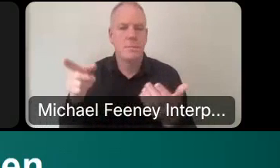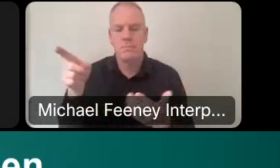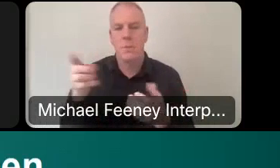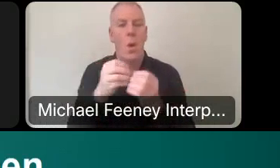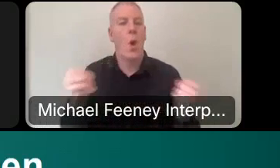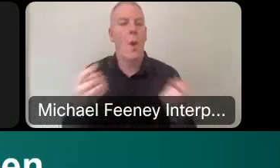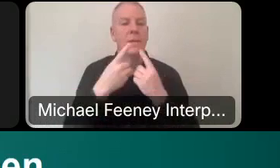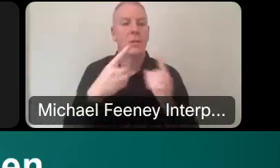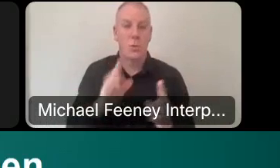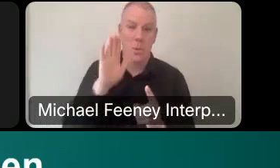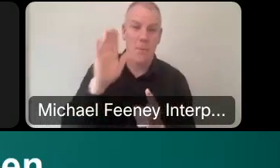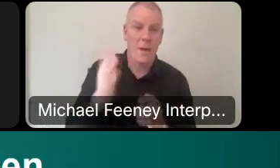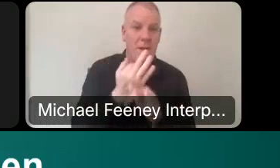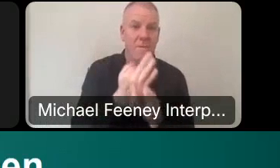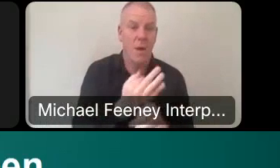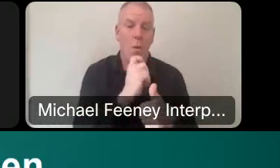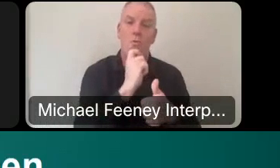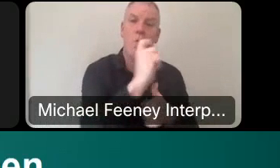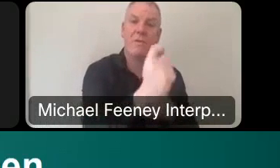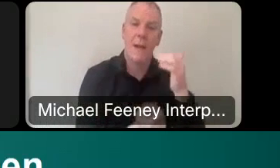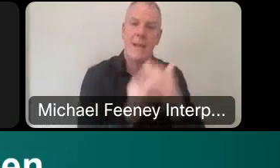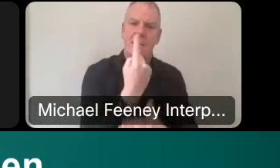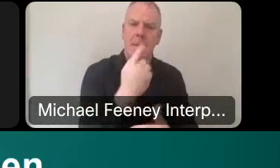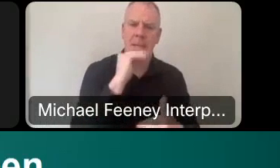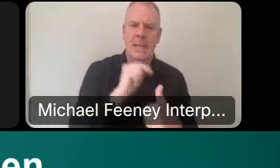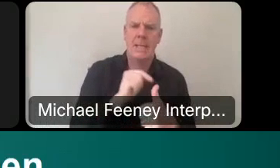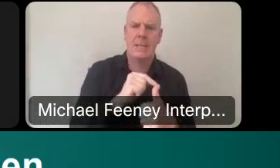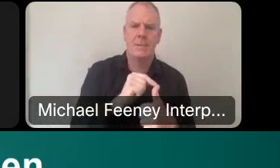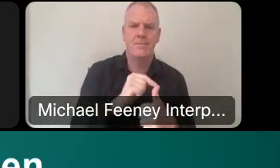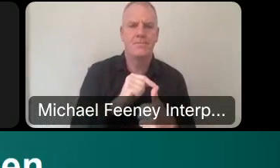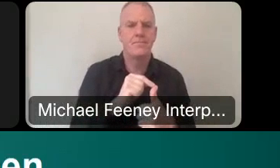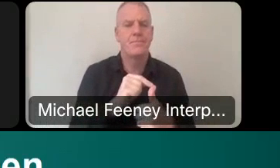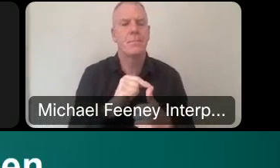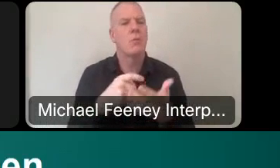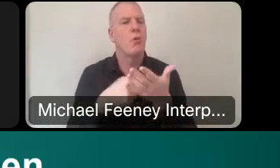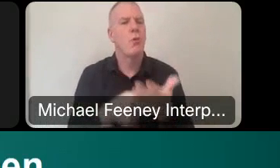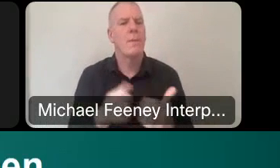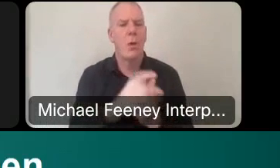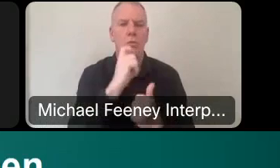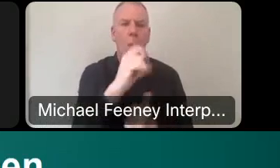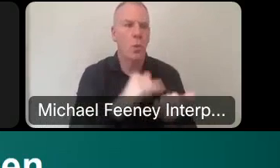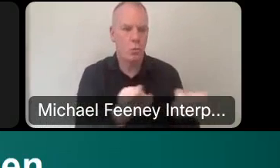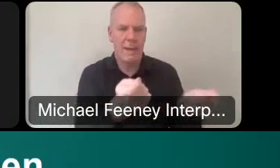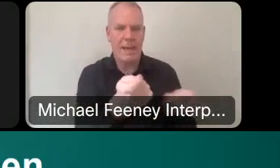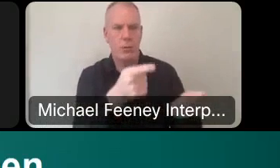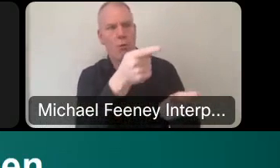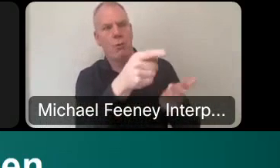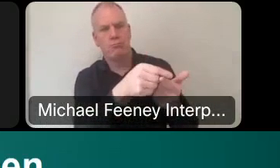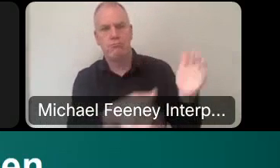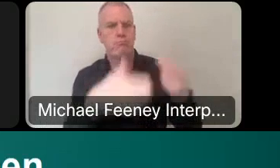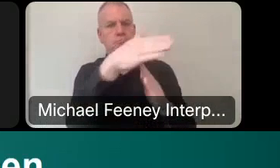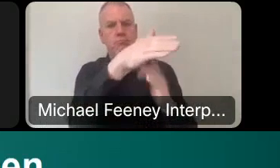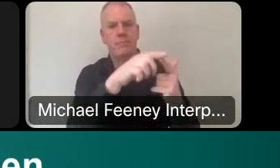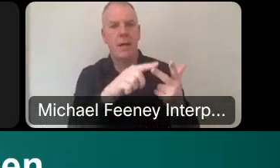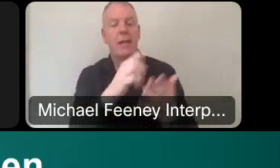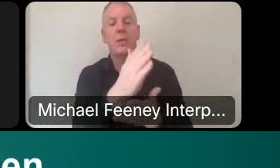open disclosure requirements around notifiable incidents, and the requirements around reporting to the regulator, and some of